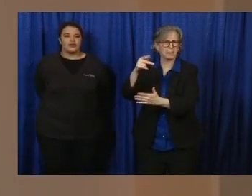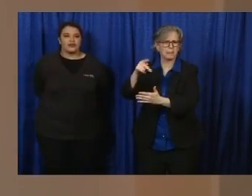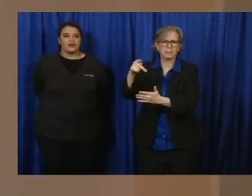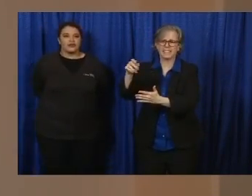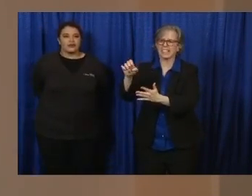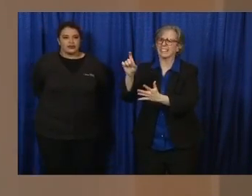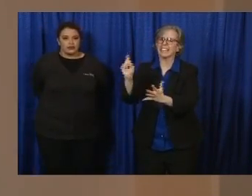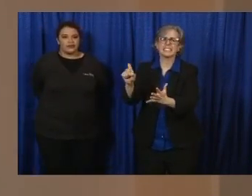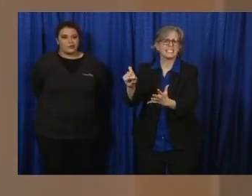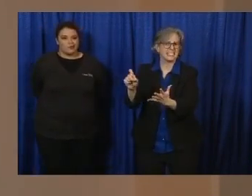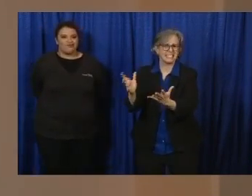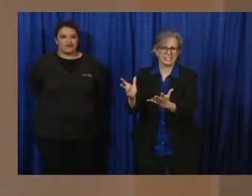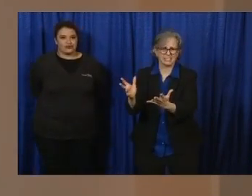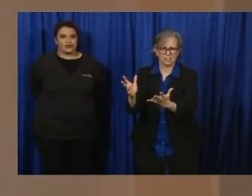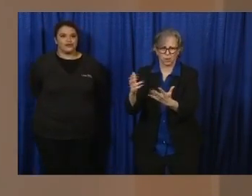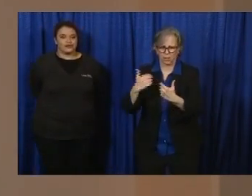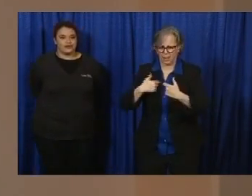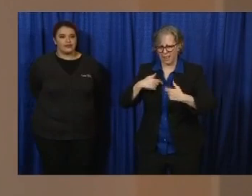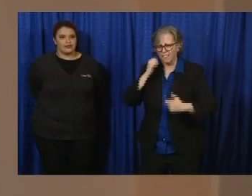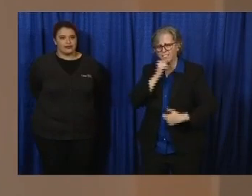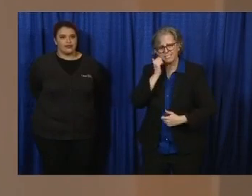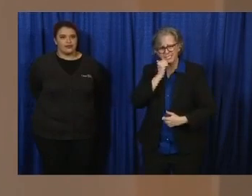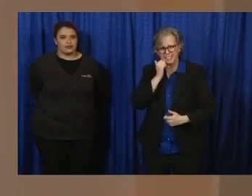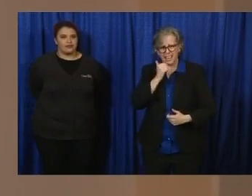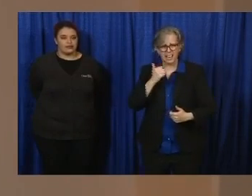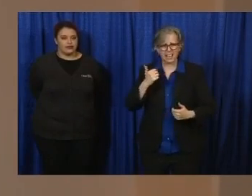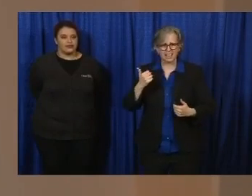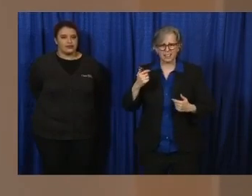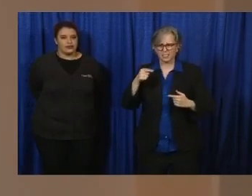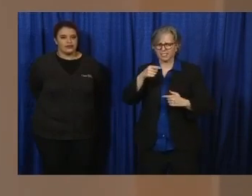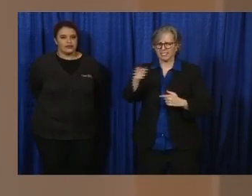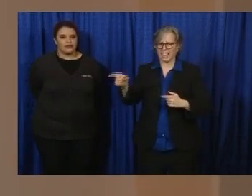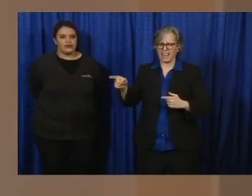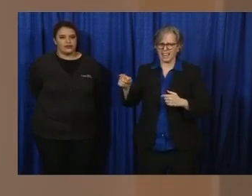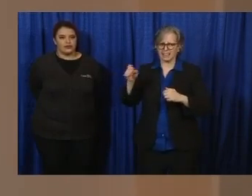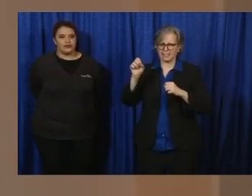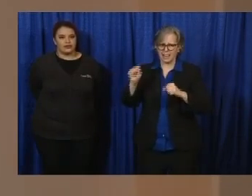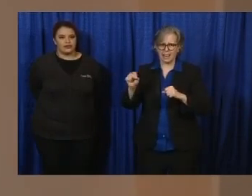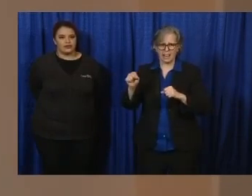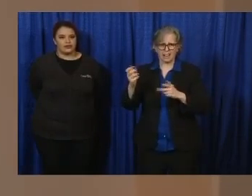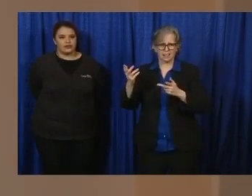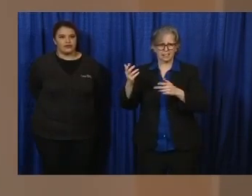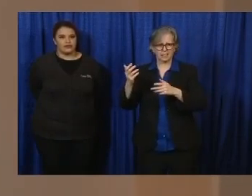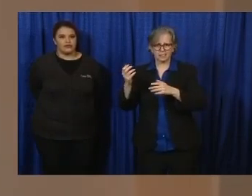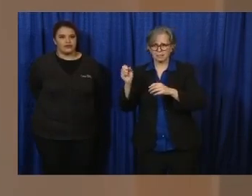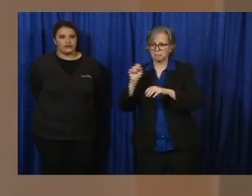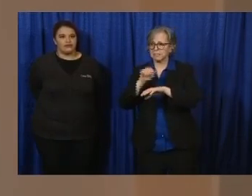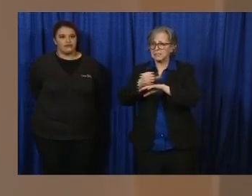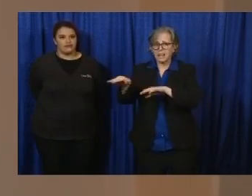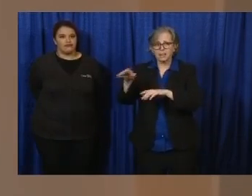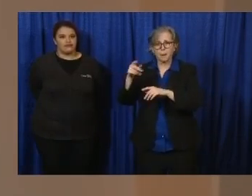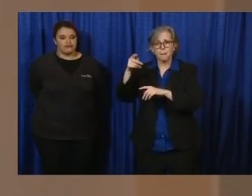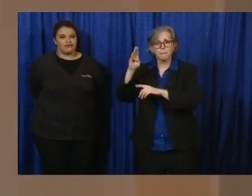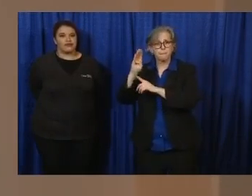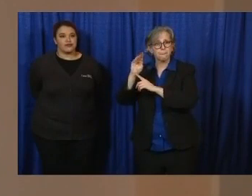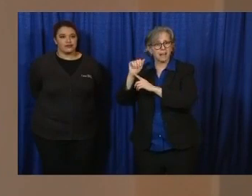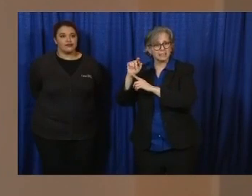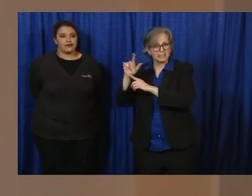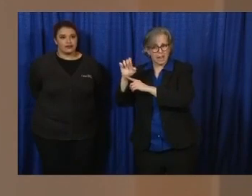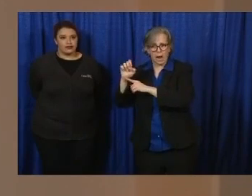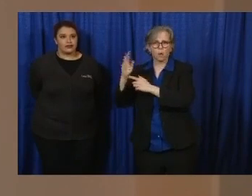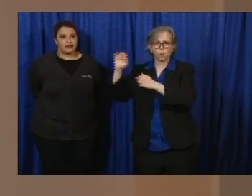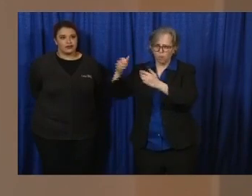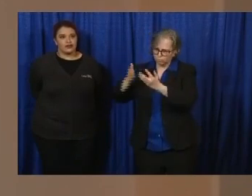so every day they're going to be able to send that off to Battelle and Battelle will go through the process